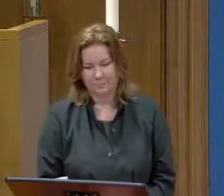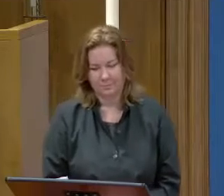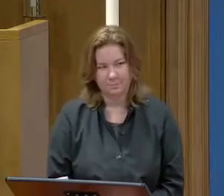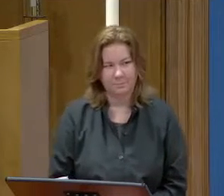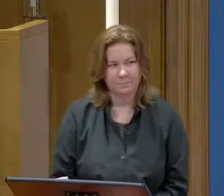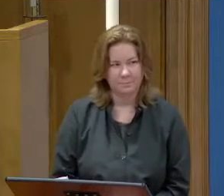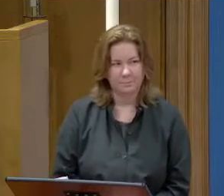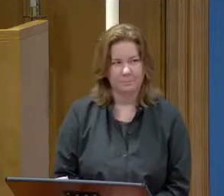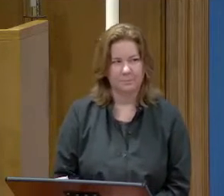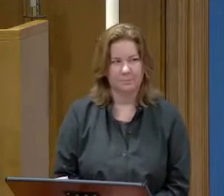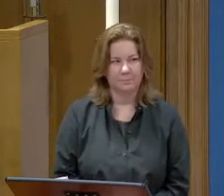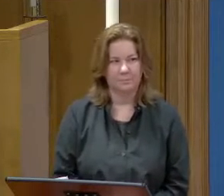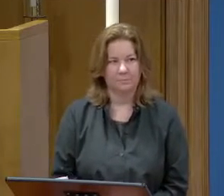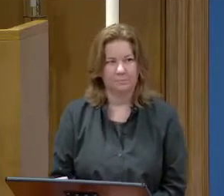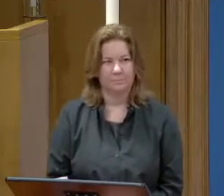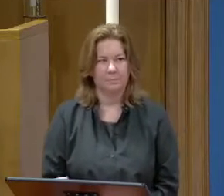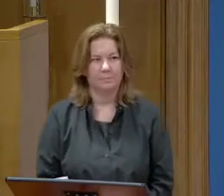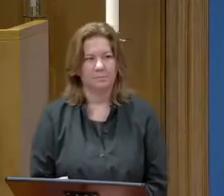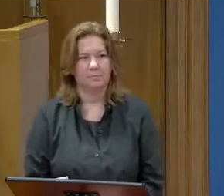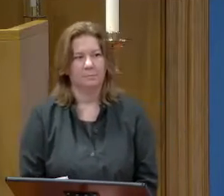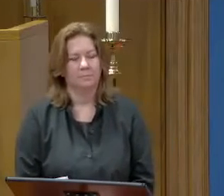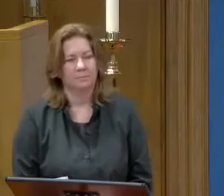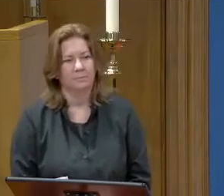We are people with whole faces,